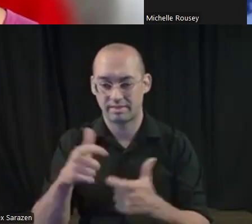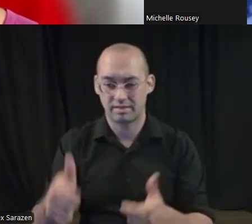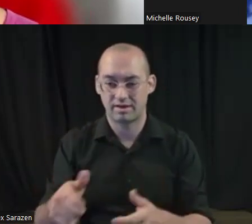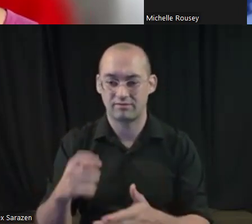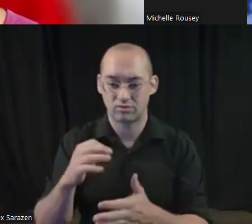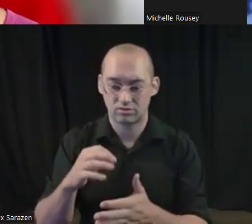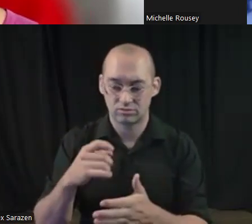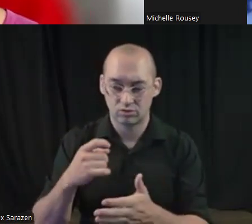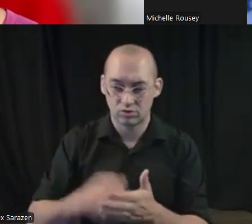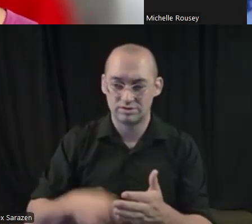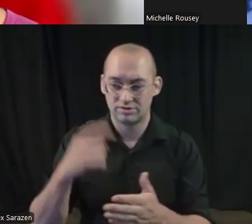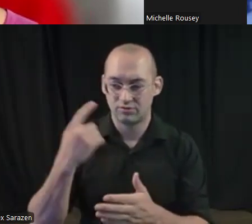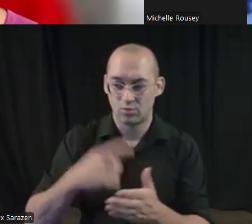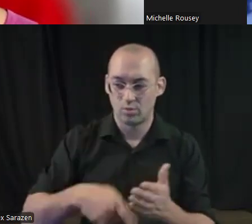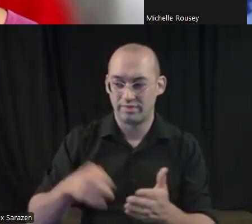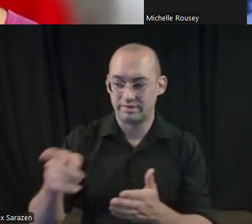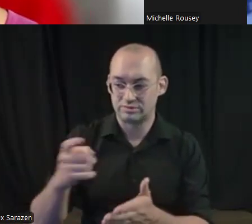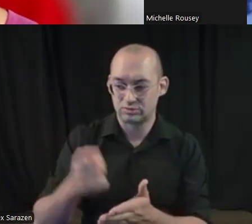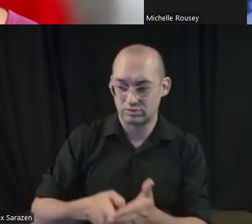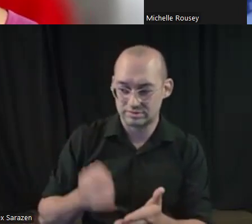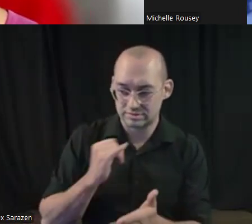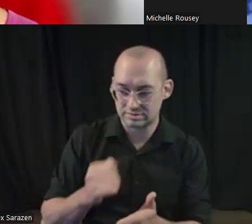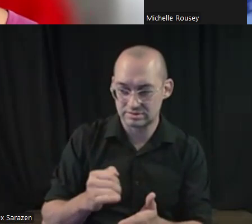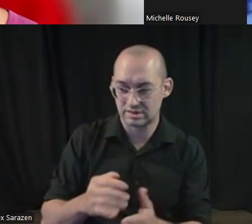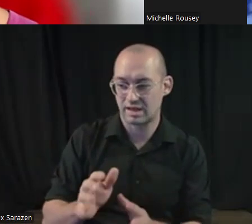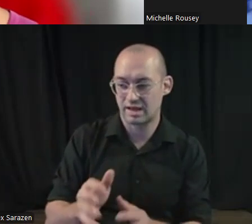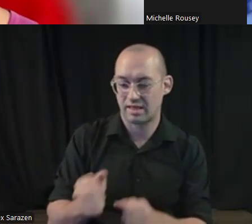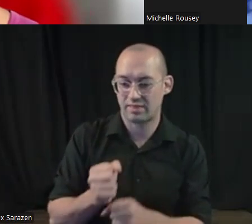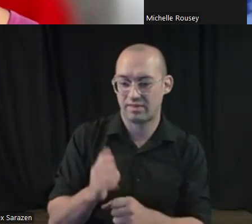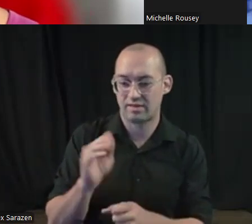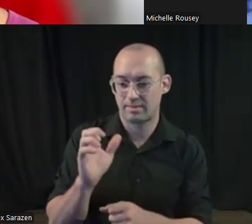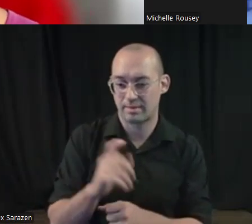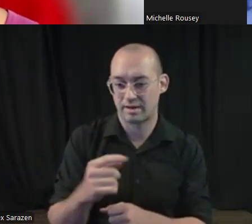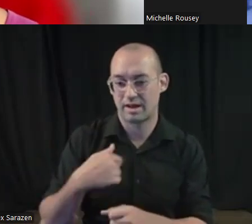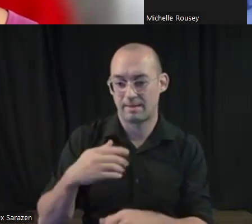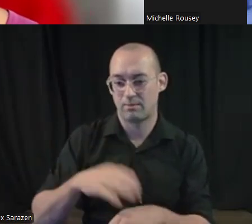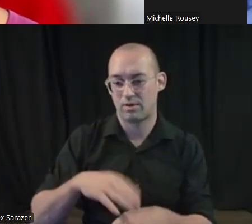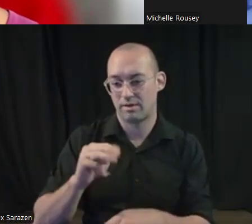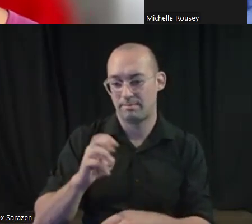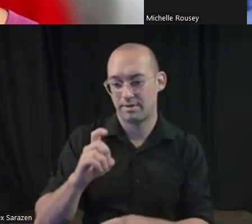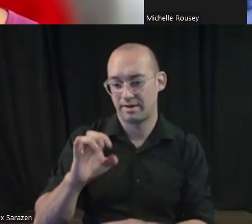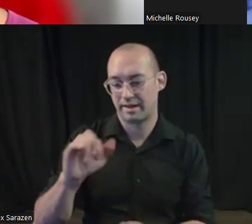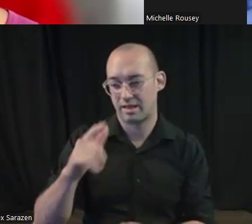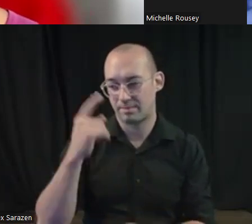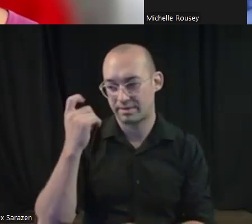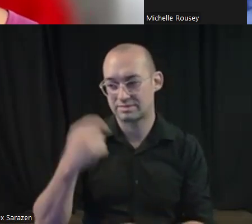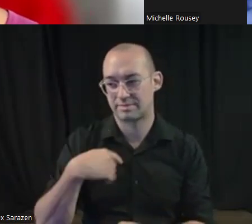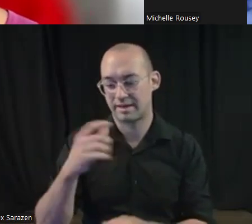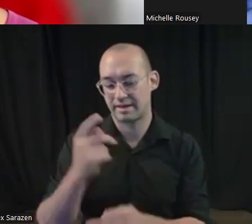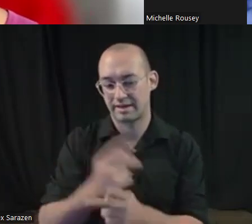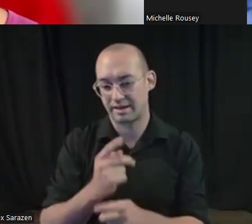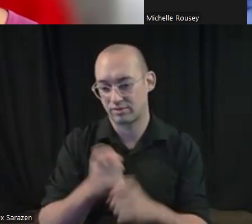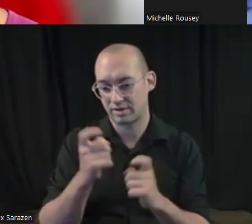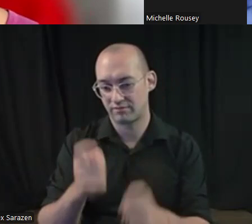have, are held back from what HCBS could be. I'm on Medi-Cal wholly due to my caregiving commitments, so much of which are